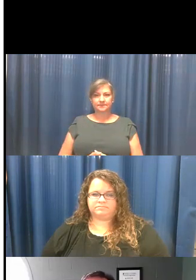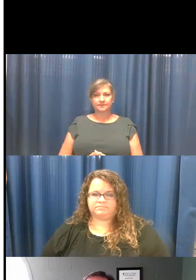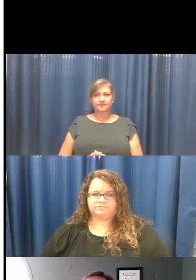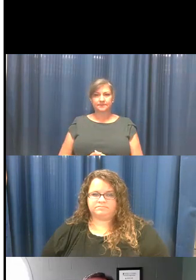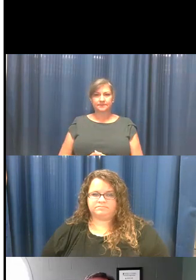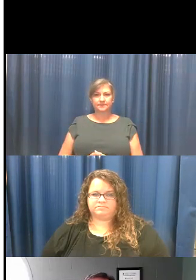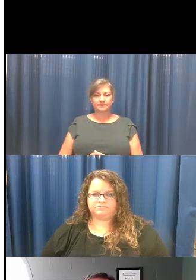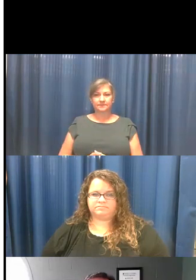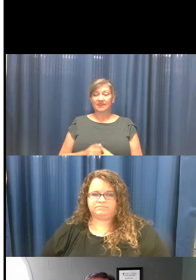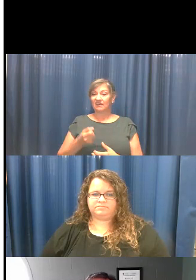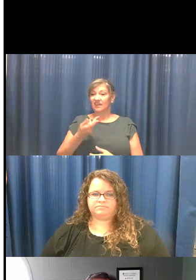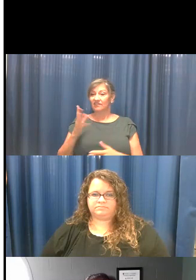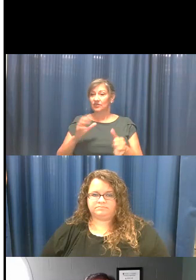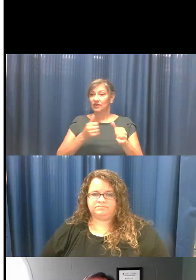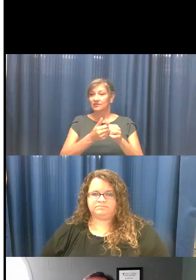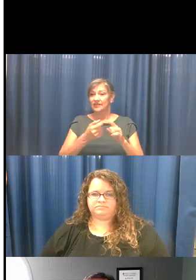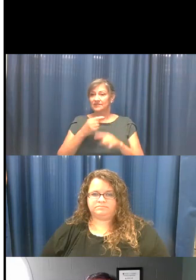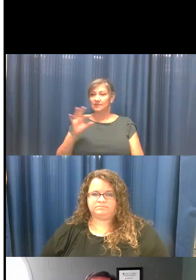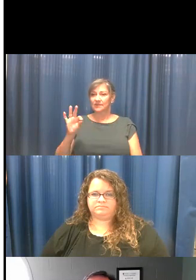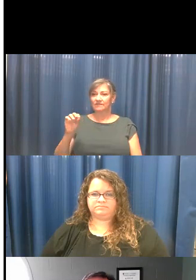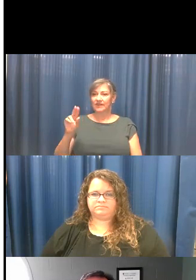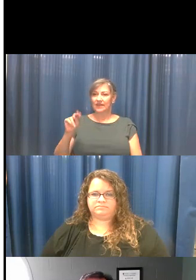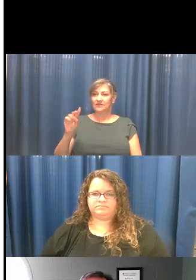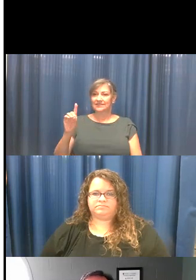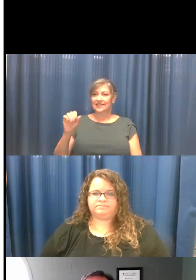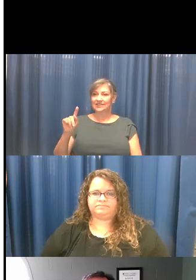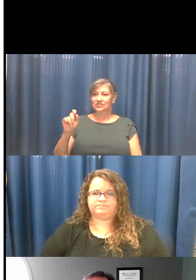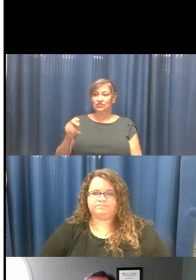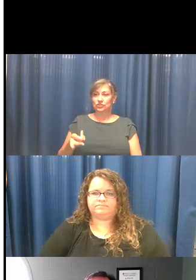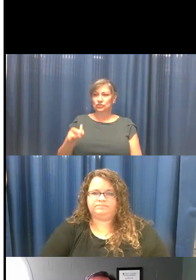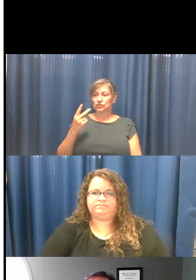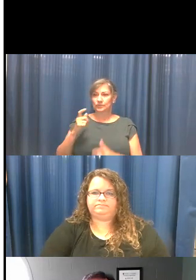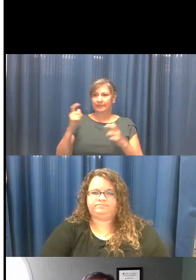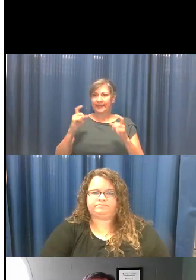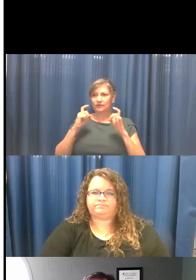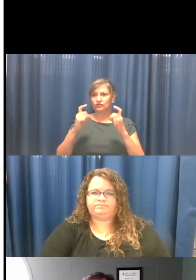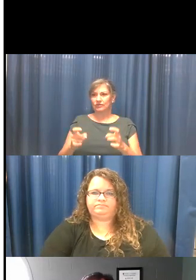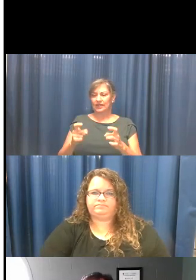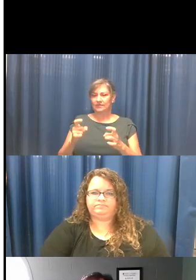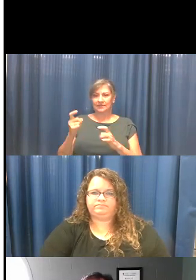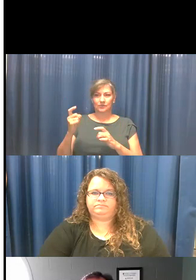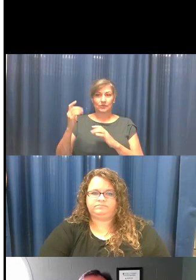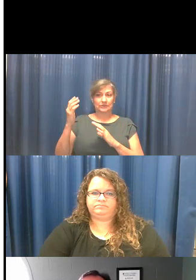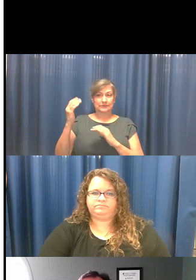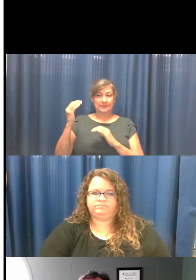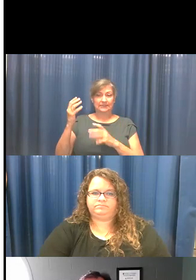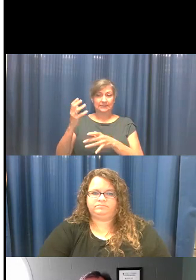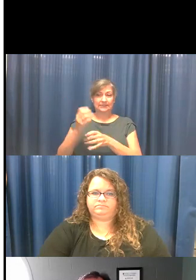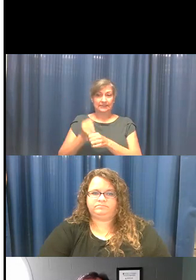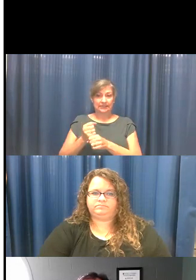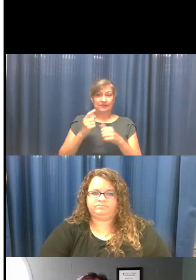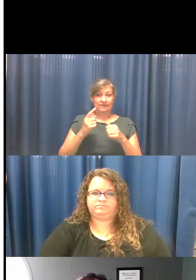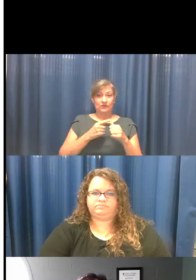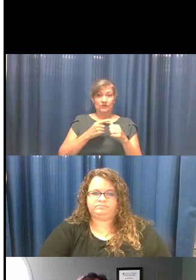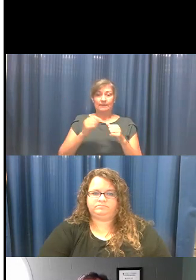A couple of updates from our foundation, 2 big grants that we are anticipating to receive. The first one is